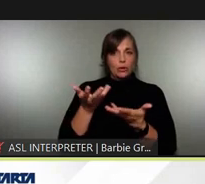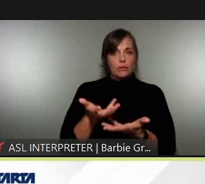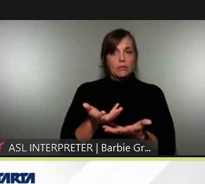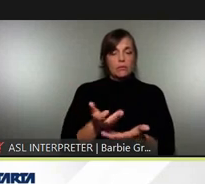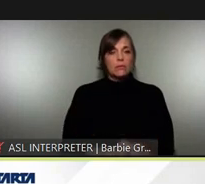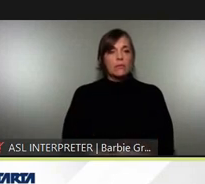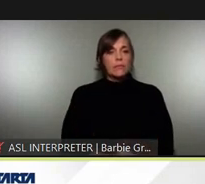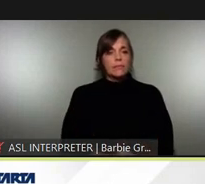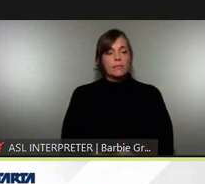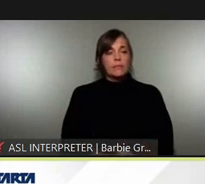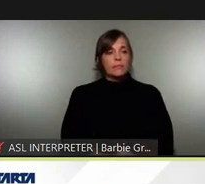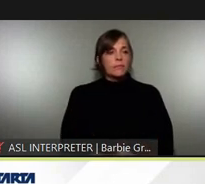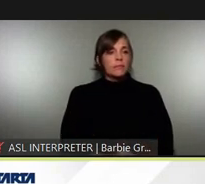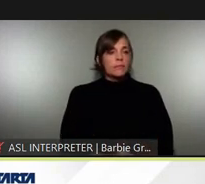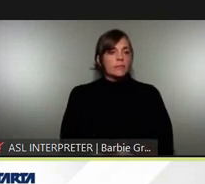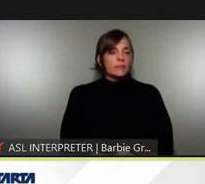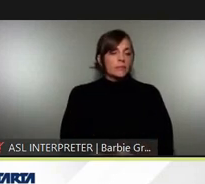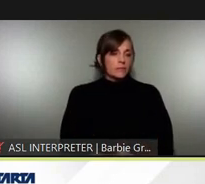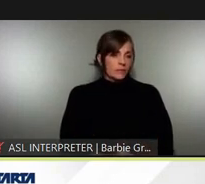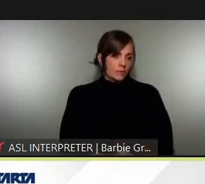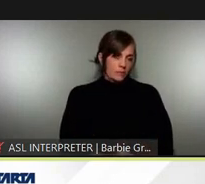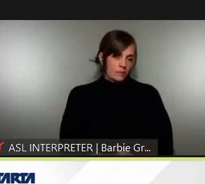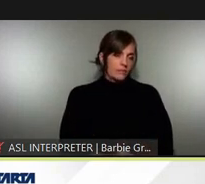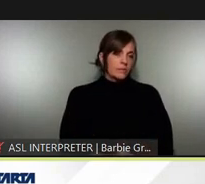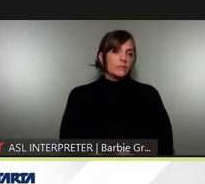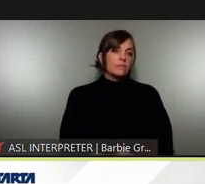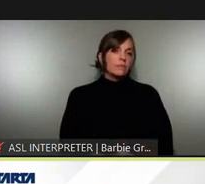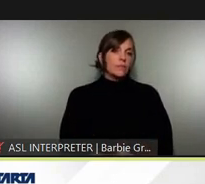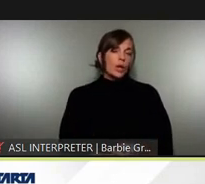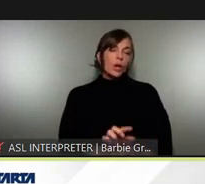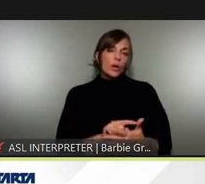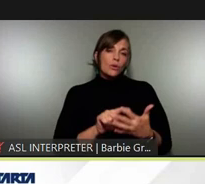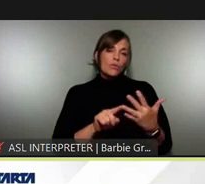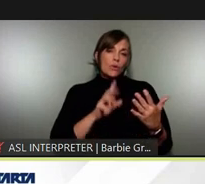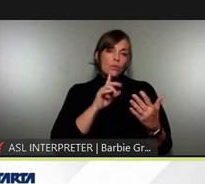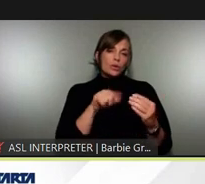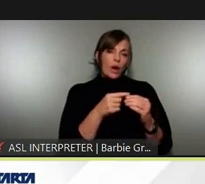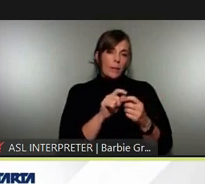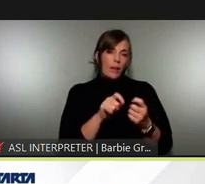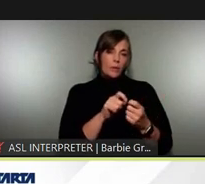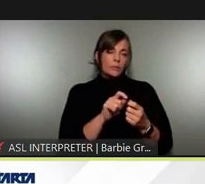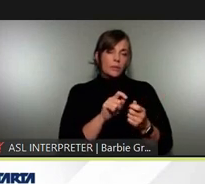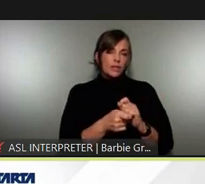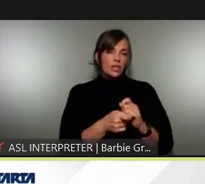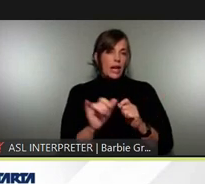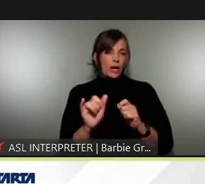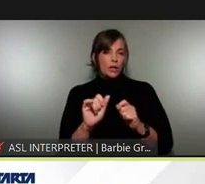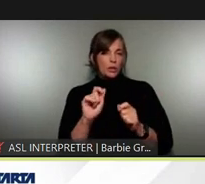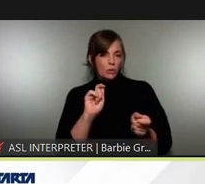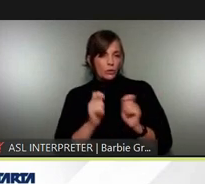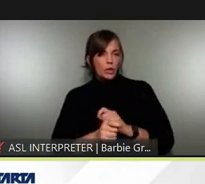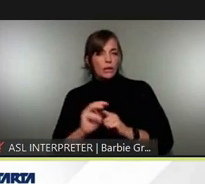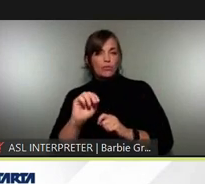Okay, so we'll talk a little bit about some of these specific changes, and then we're going to jump right to a map. I know I like to see things on a map.